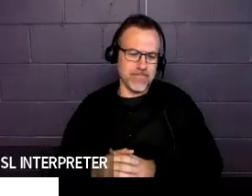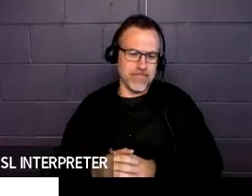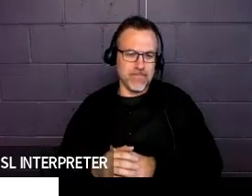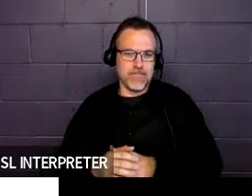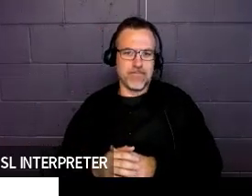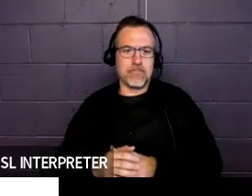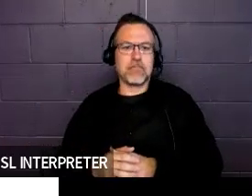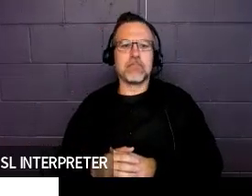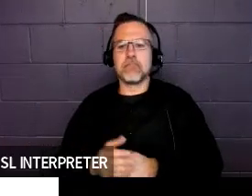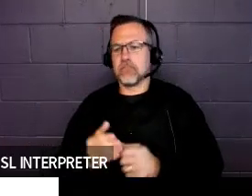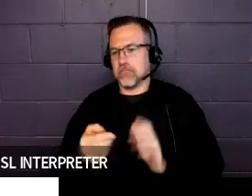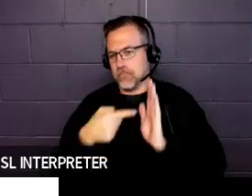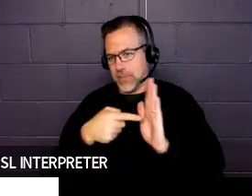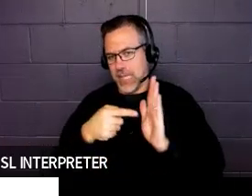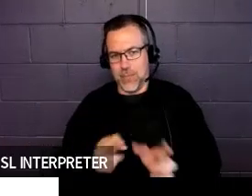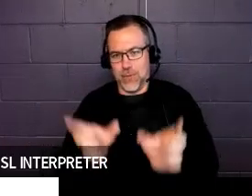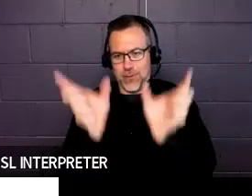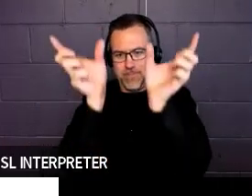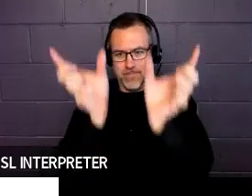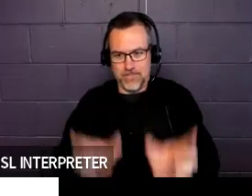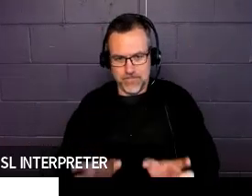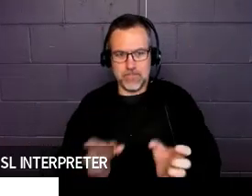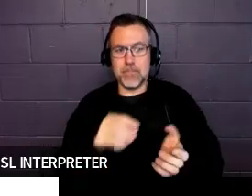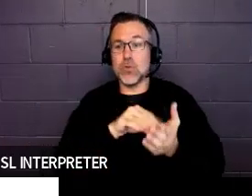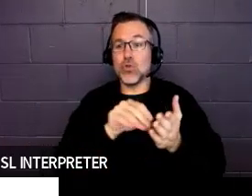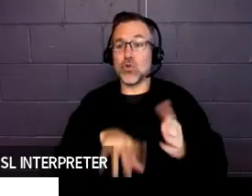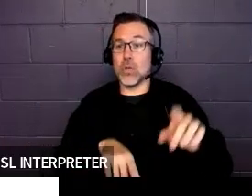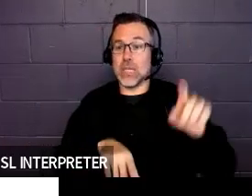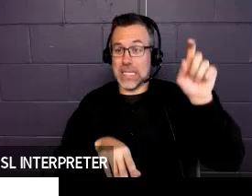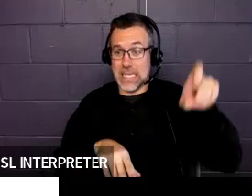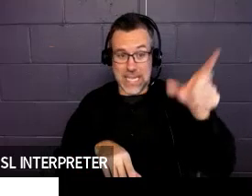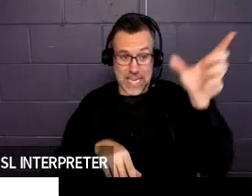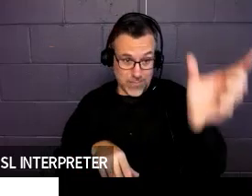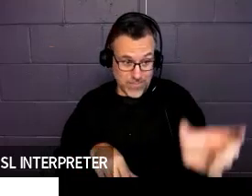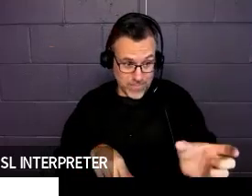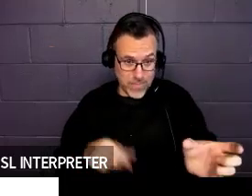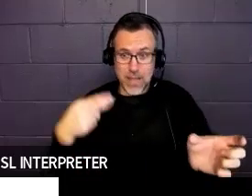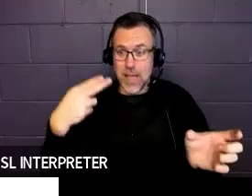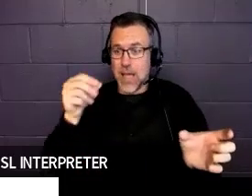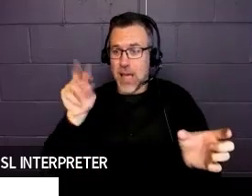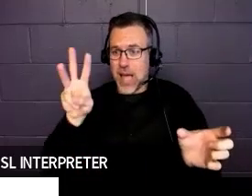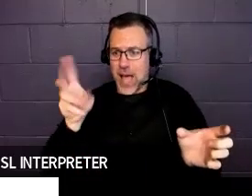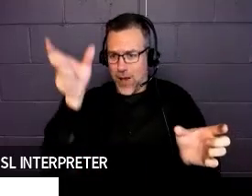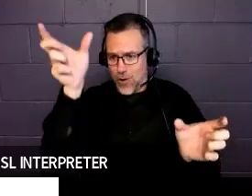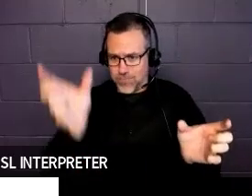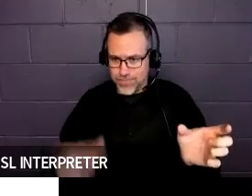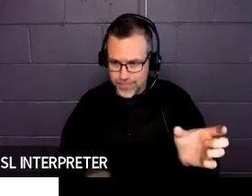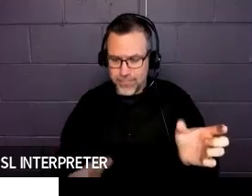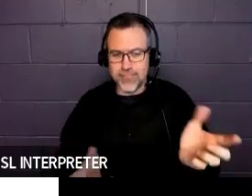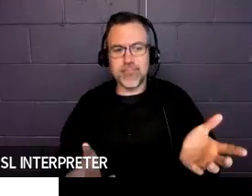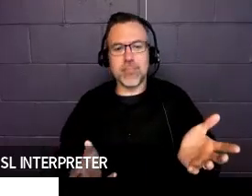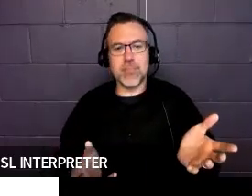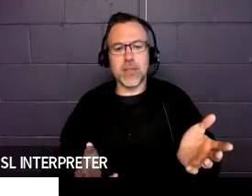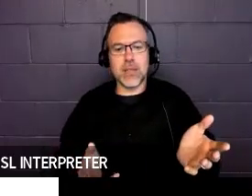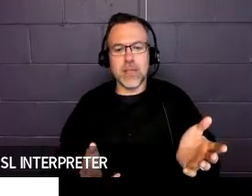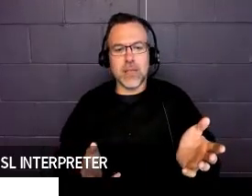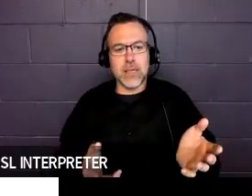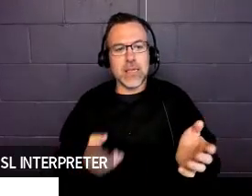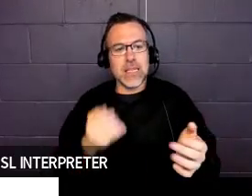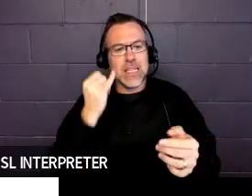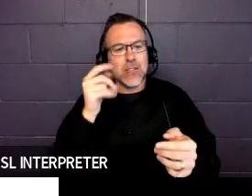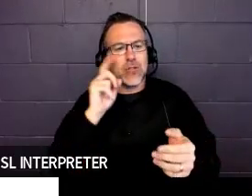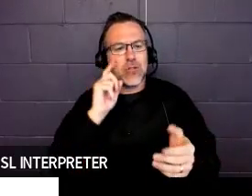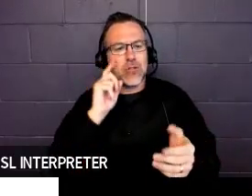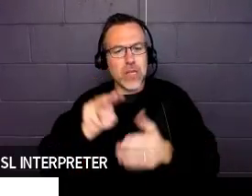So here are some examples of the more specific skill gaps. If I jump down to motor, you